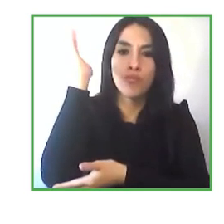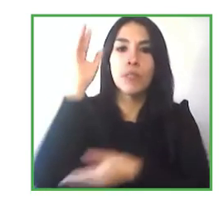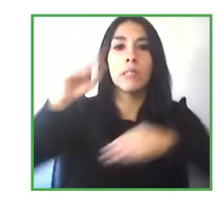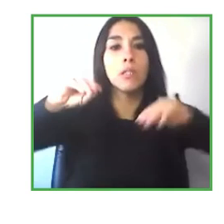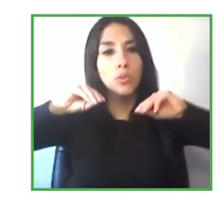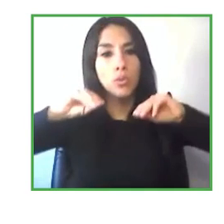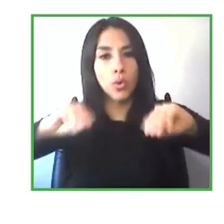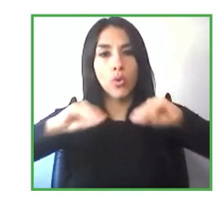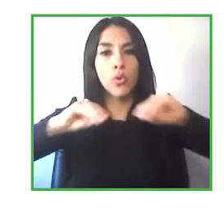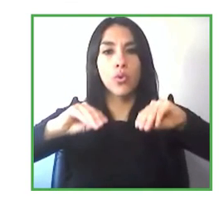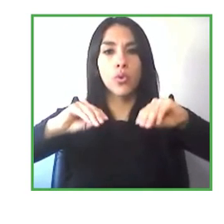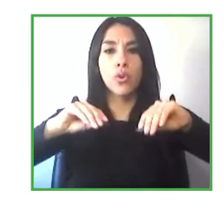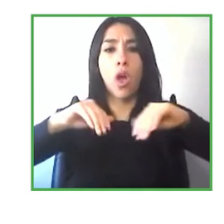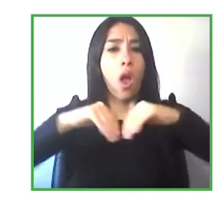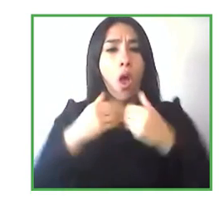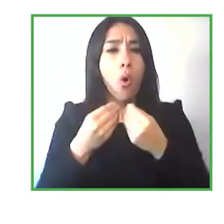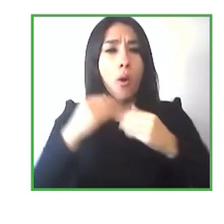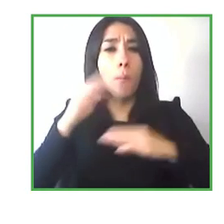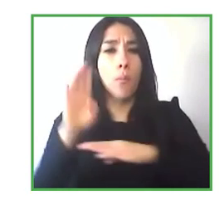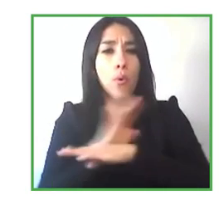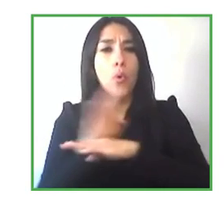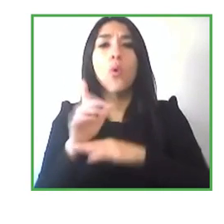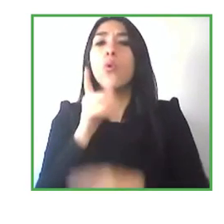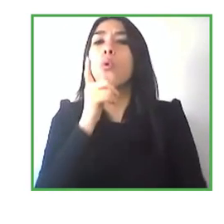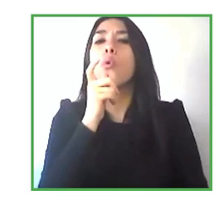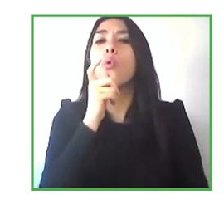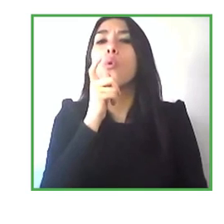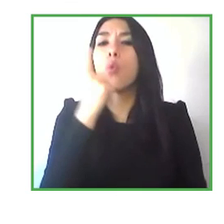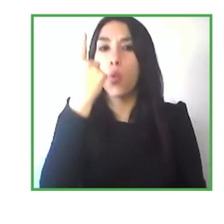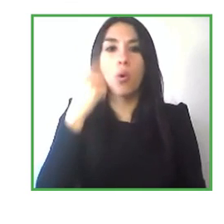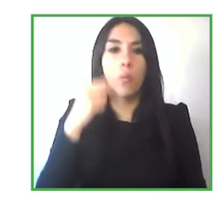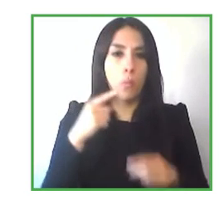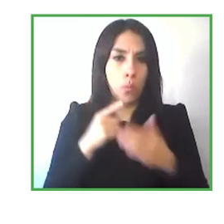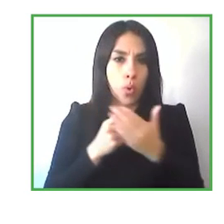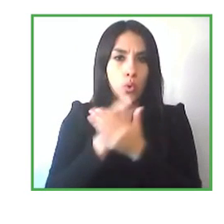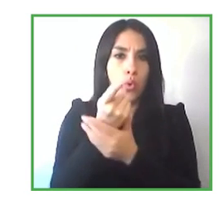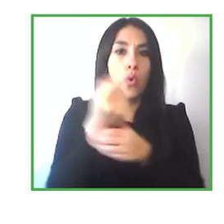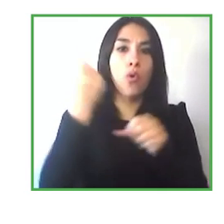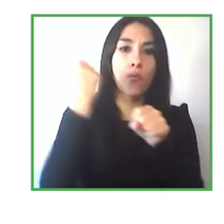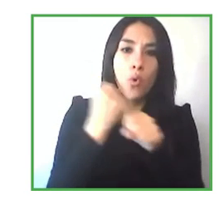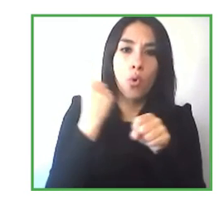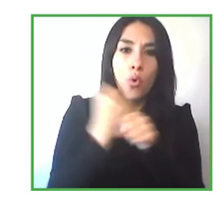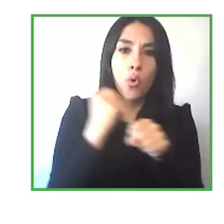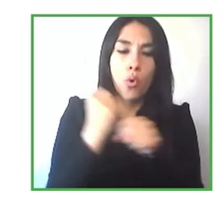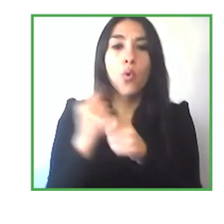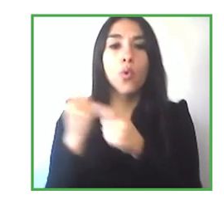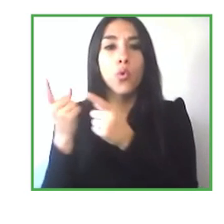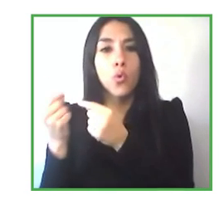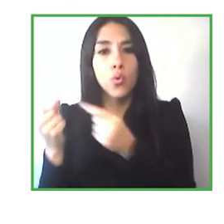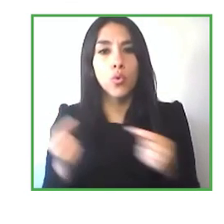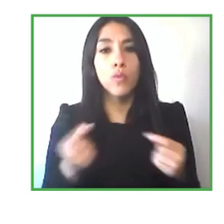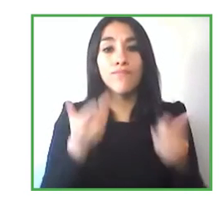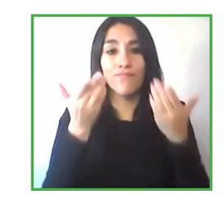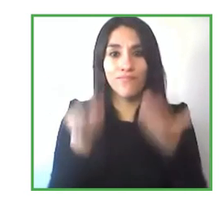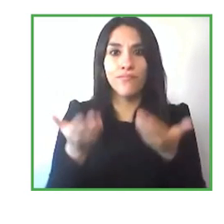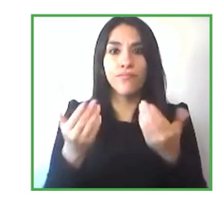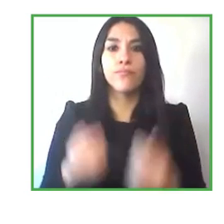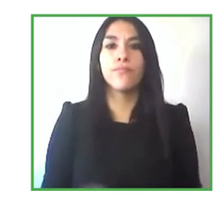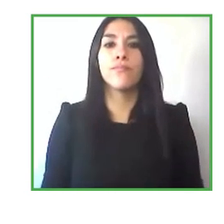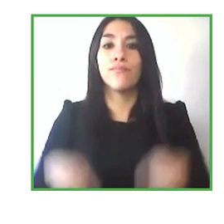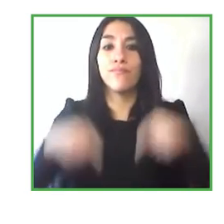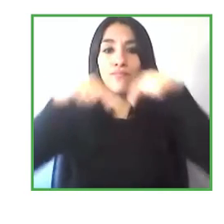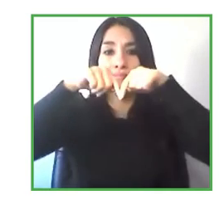fair share of jobs that are being created in these rather emerging sectors or these industry sectors that are gaining more and